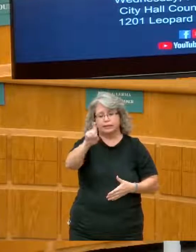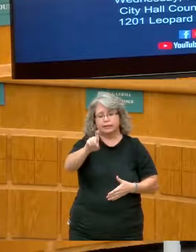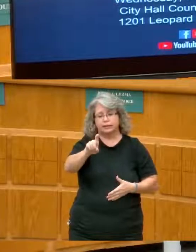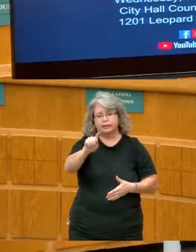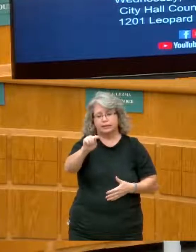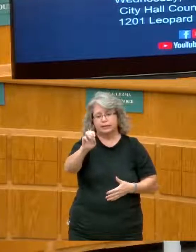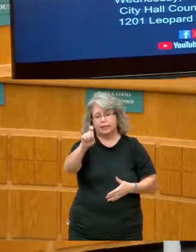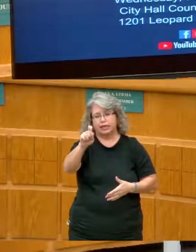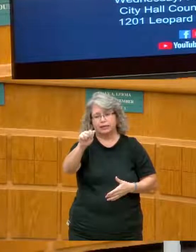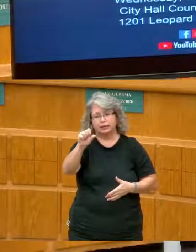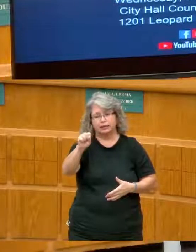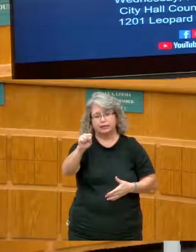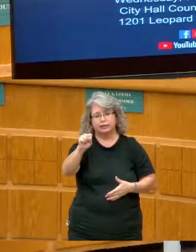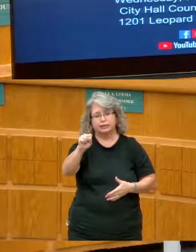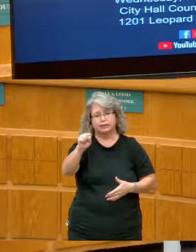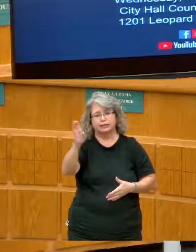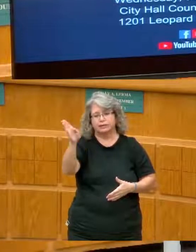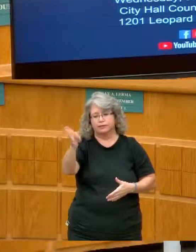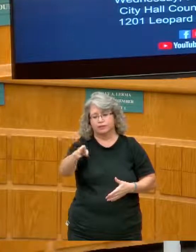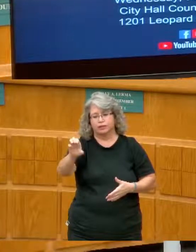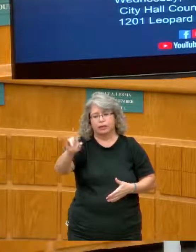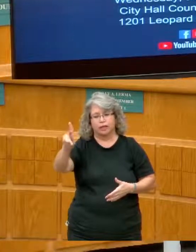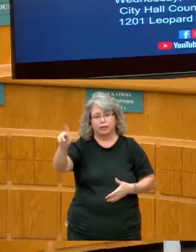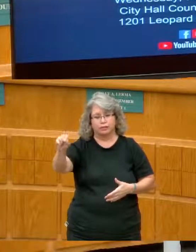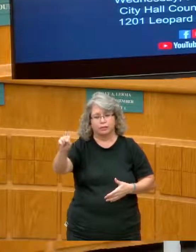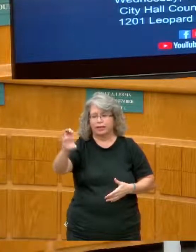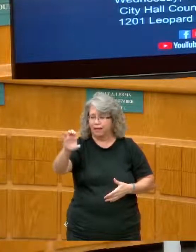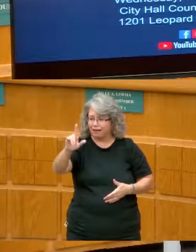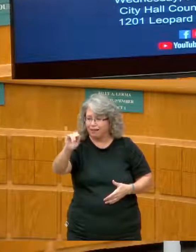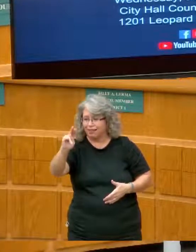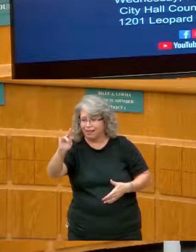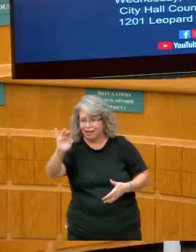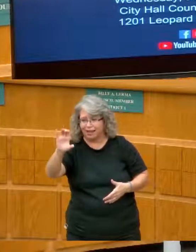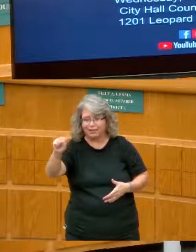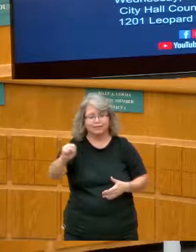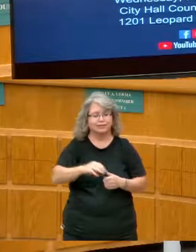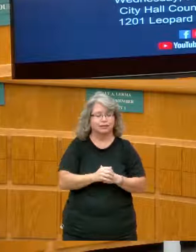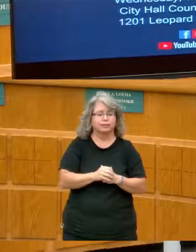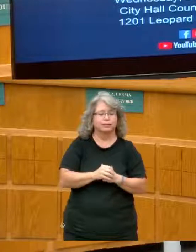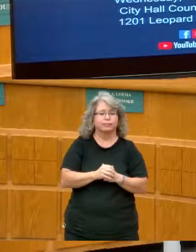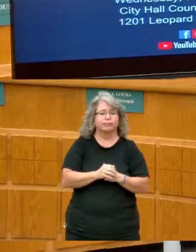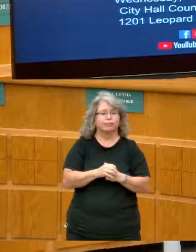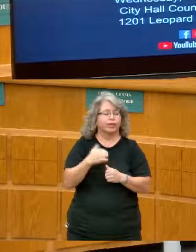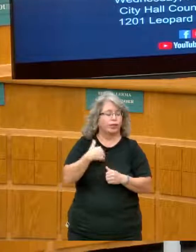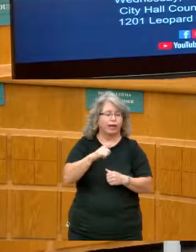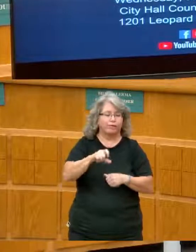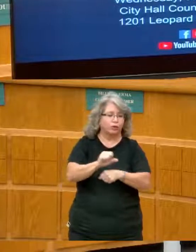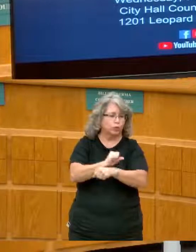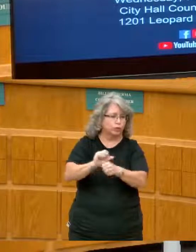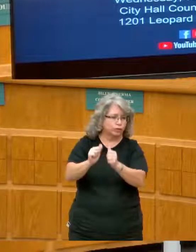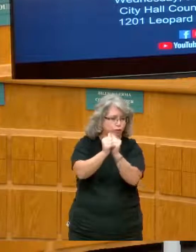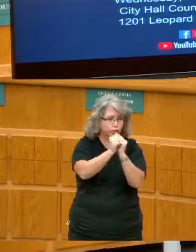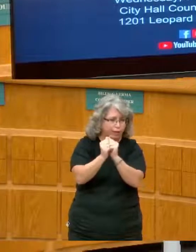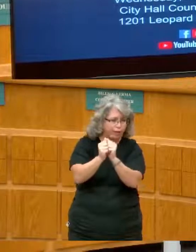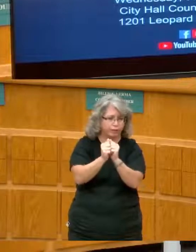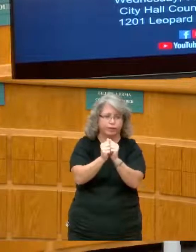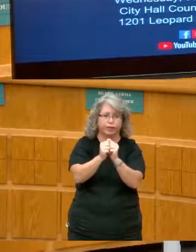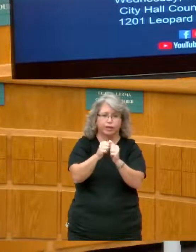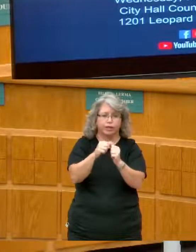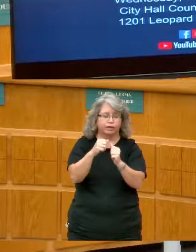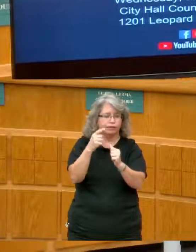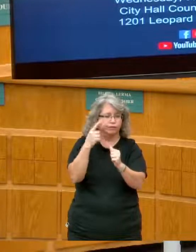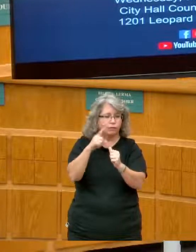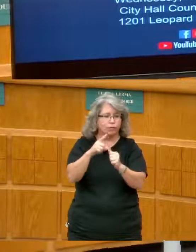cctexas.com/clinics. We must work together, as we've been saying, to ensure public health for all. And remember that we can help stop